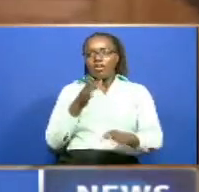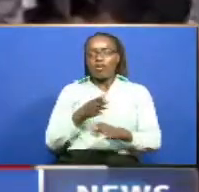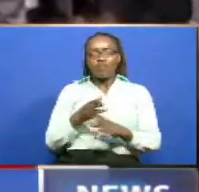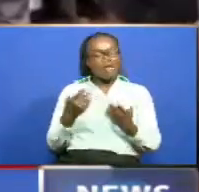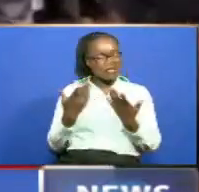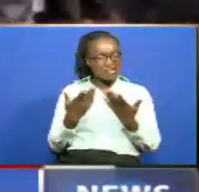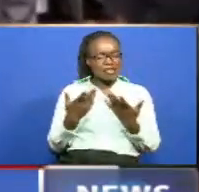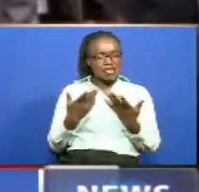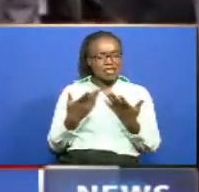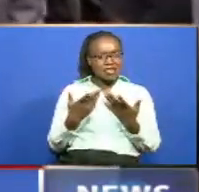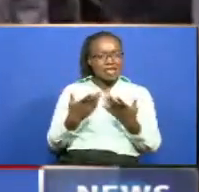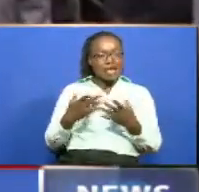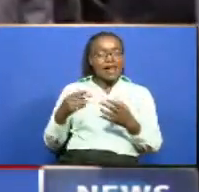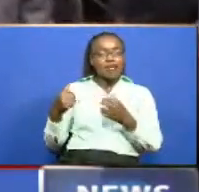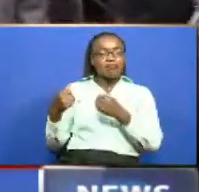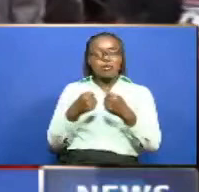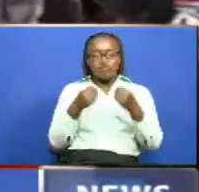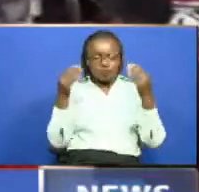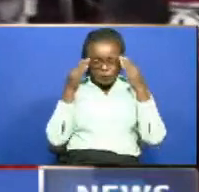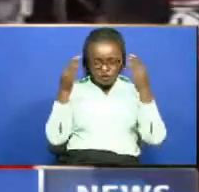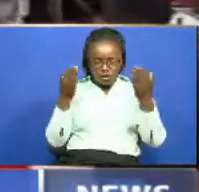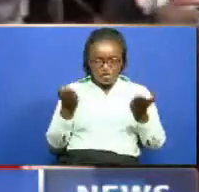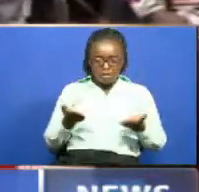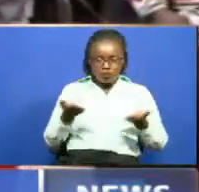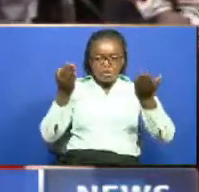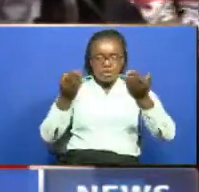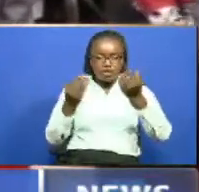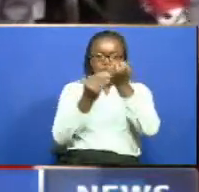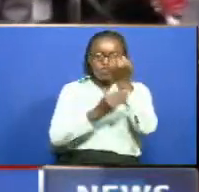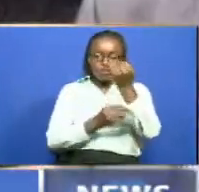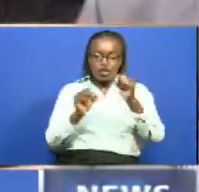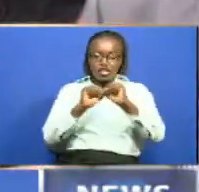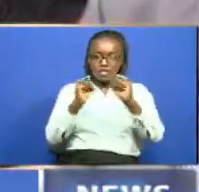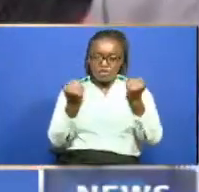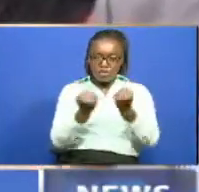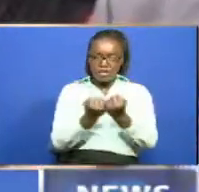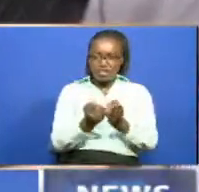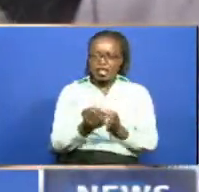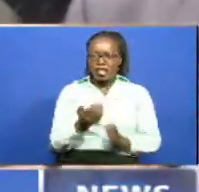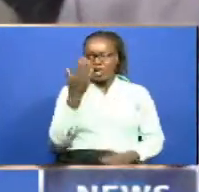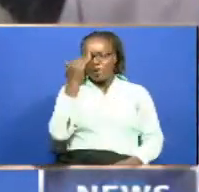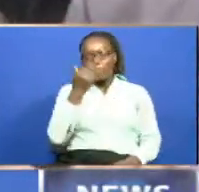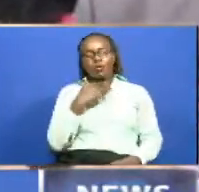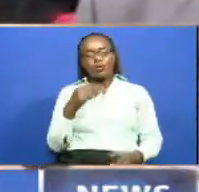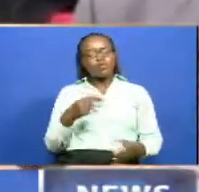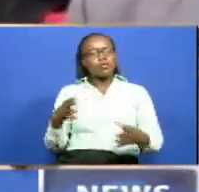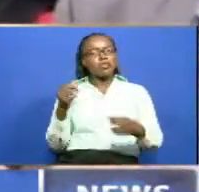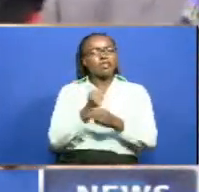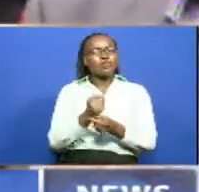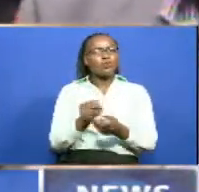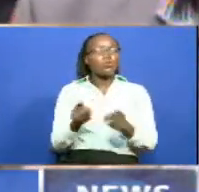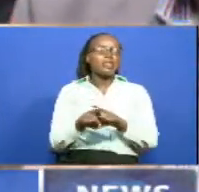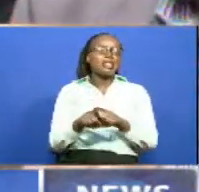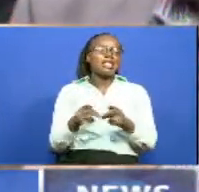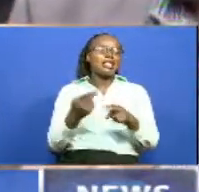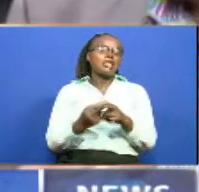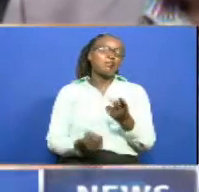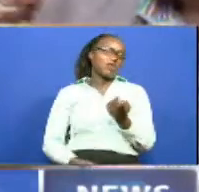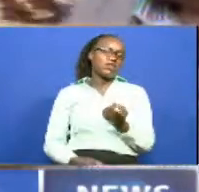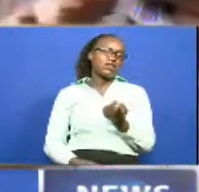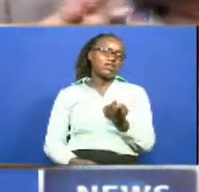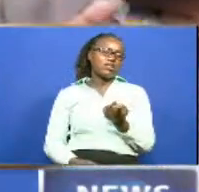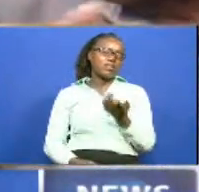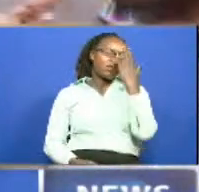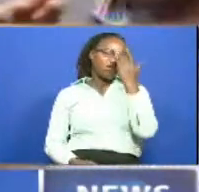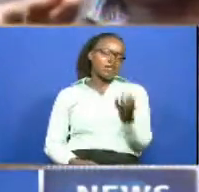mantra, challenging him to focus on elevating the poor in the society. Why do you want to be associated with such a name?